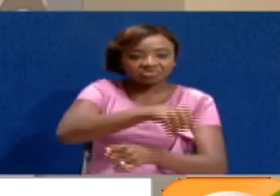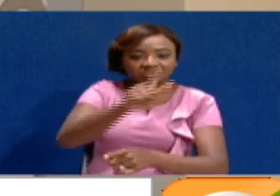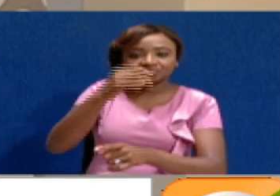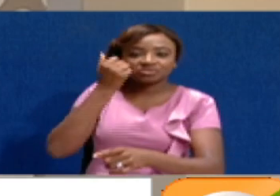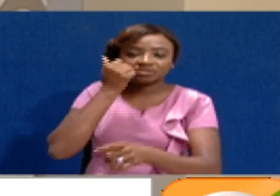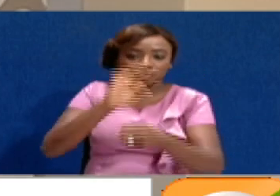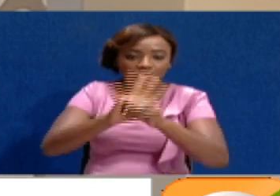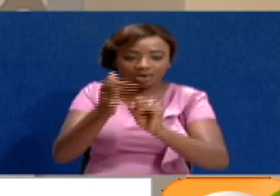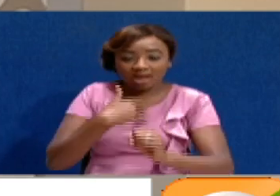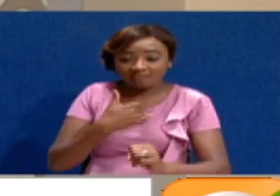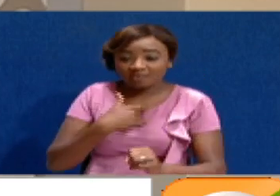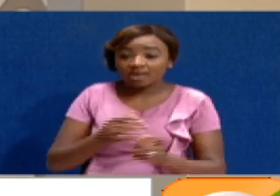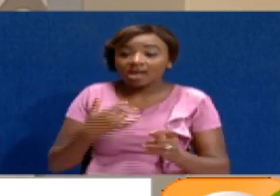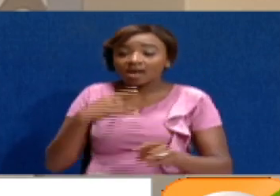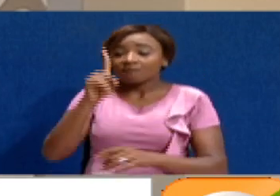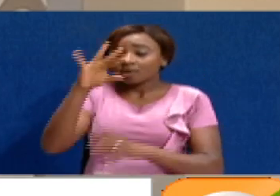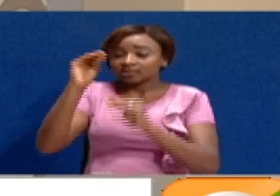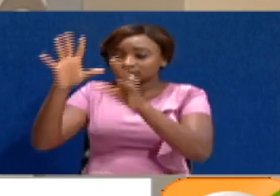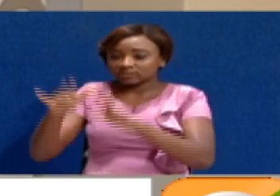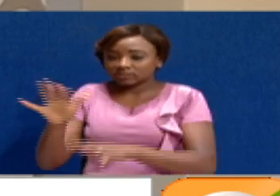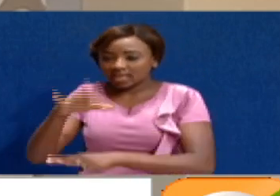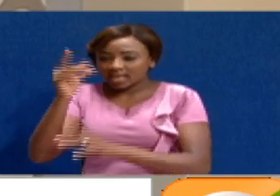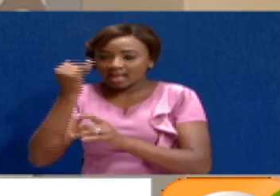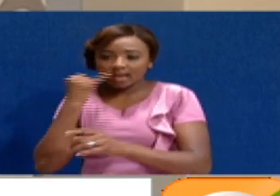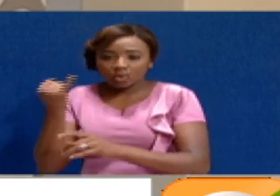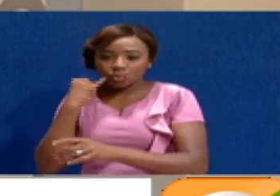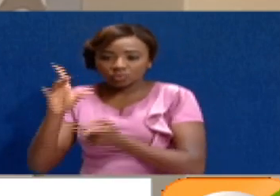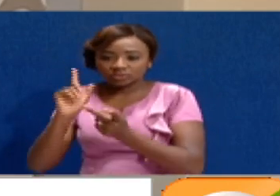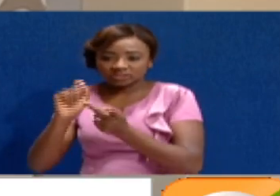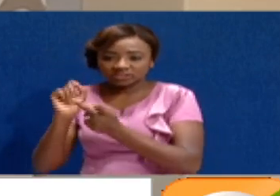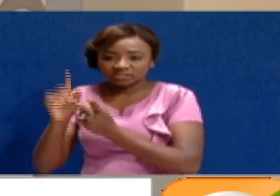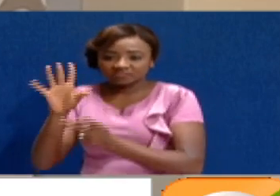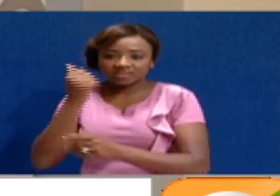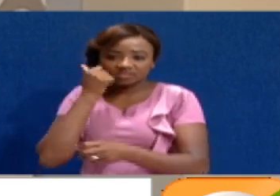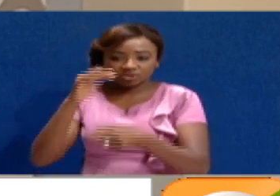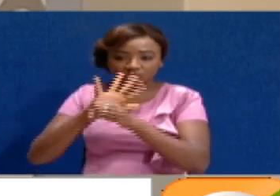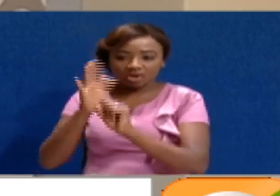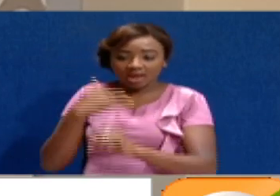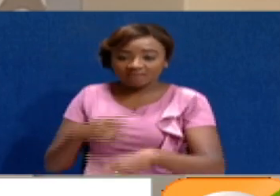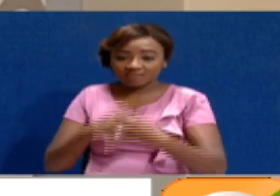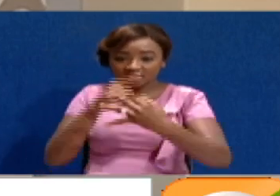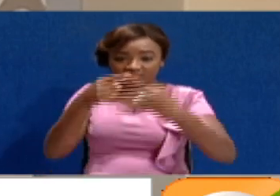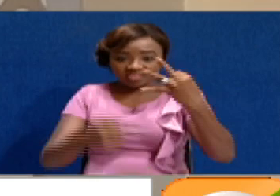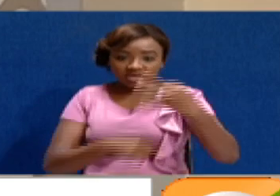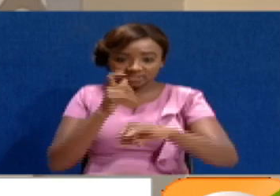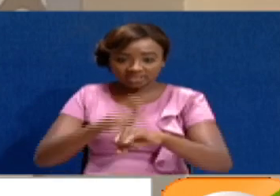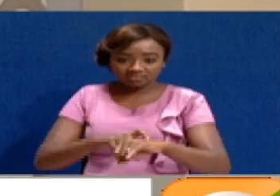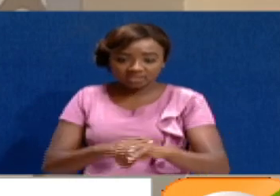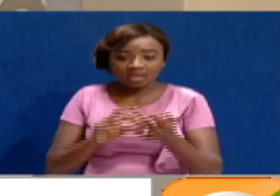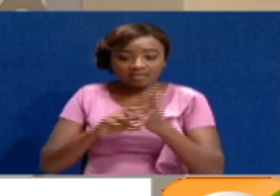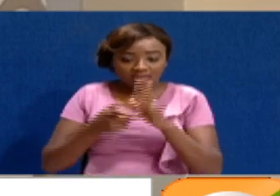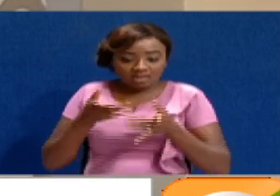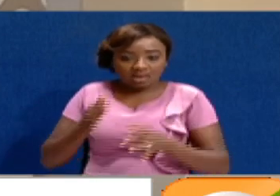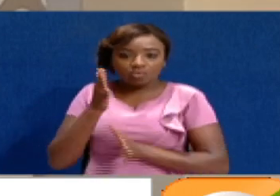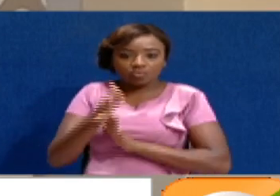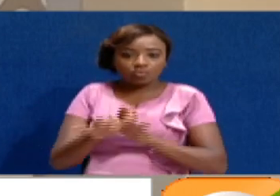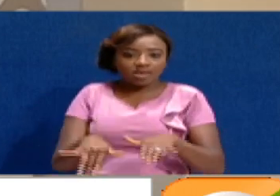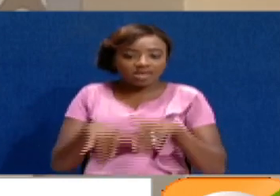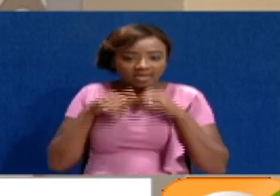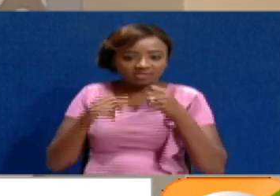has tested positive 3 times since September, currently preparing for a 4th test, she has